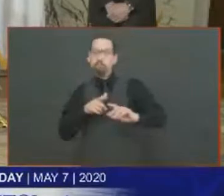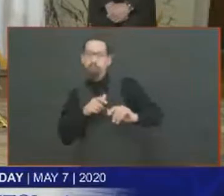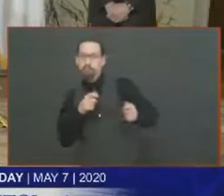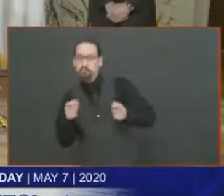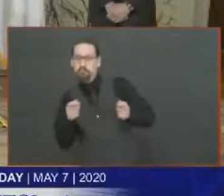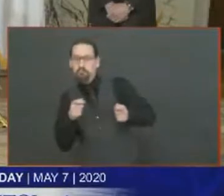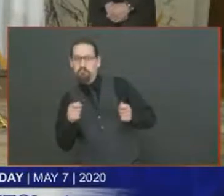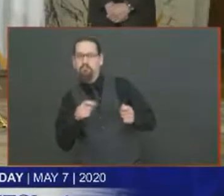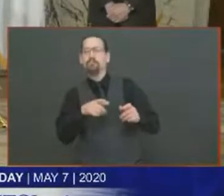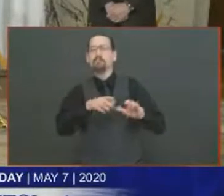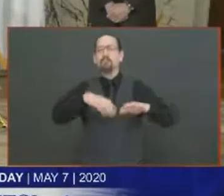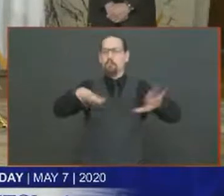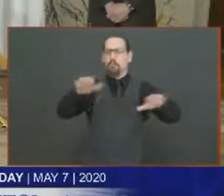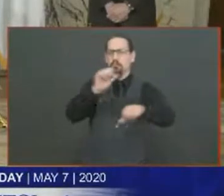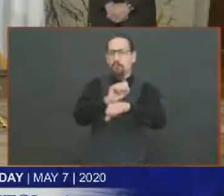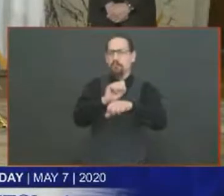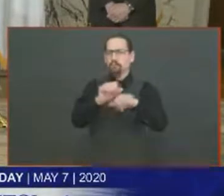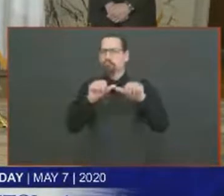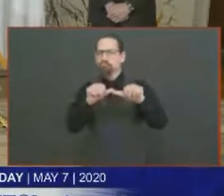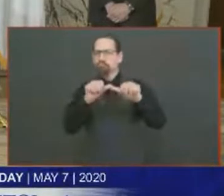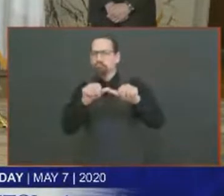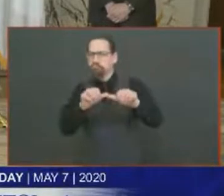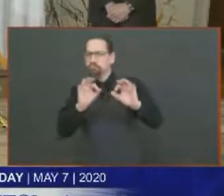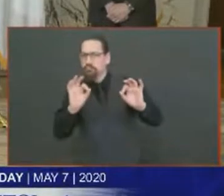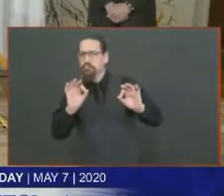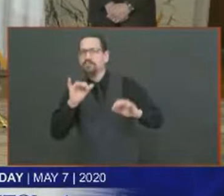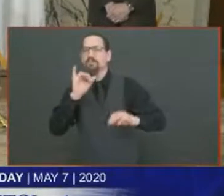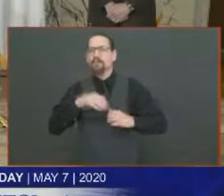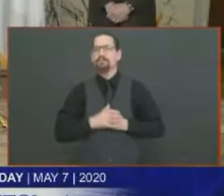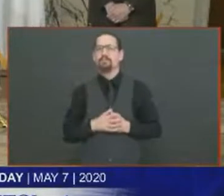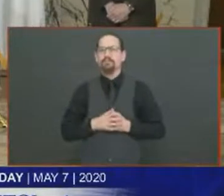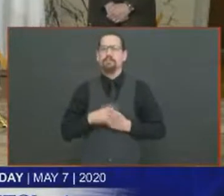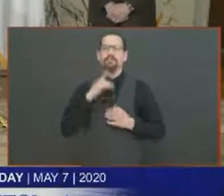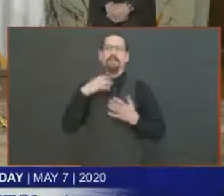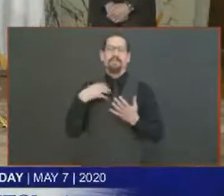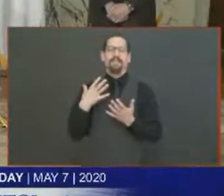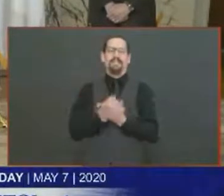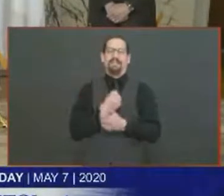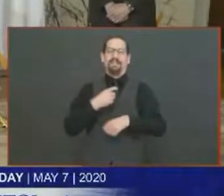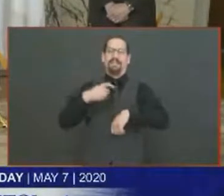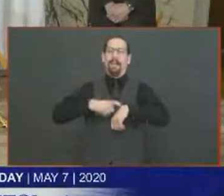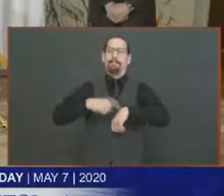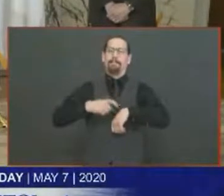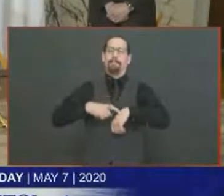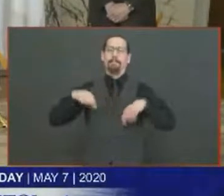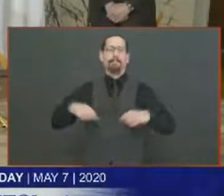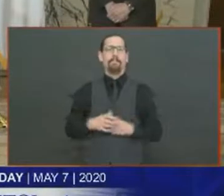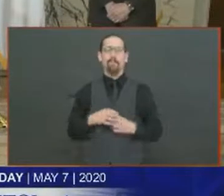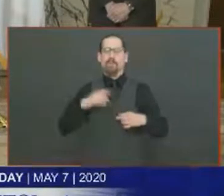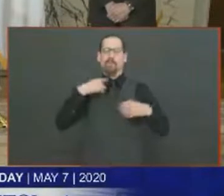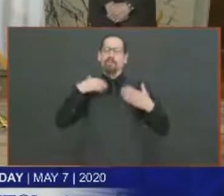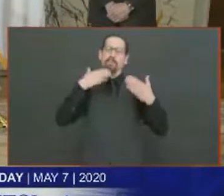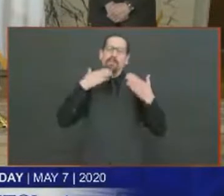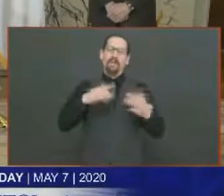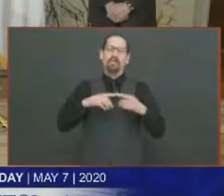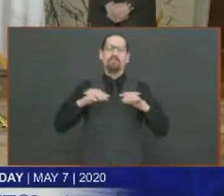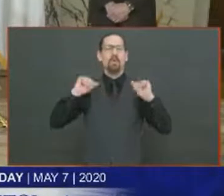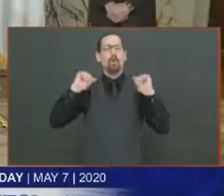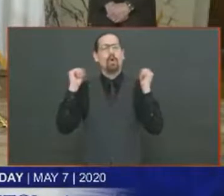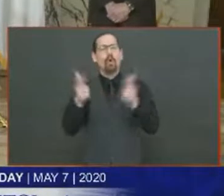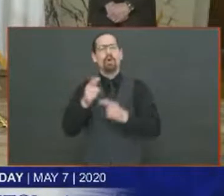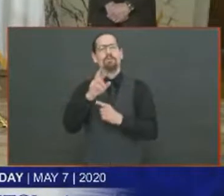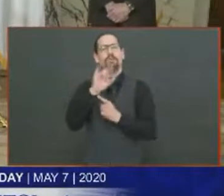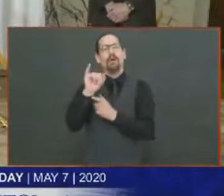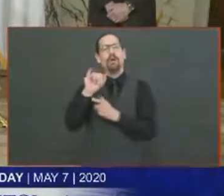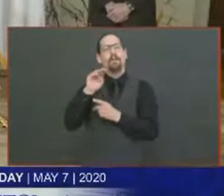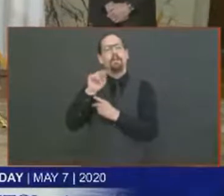hardworking members of my team, state employees, mayors, town managers, local first